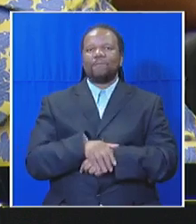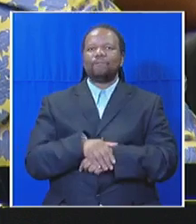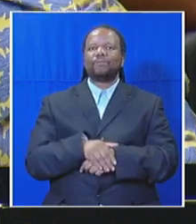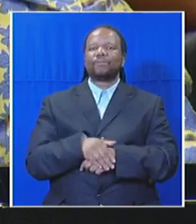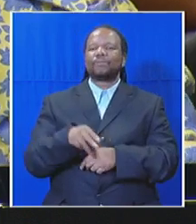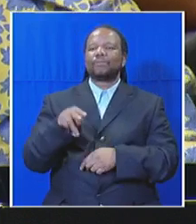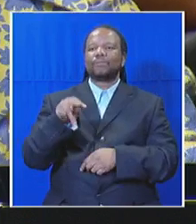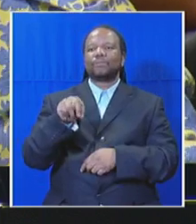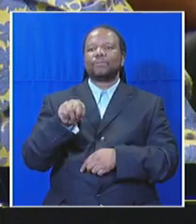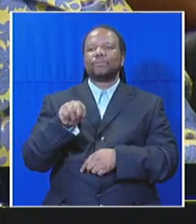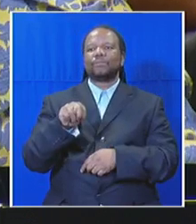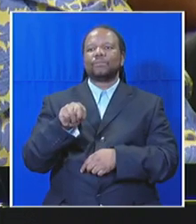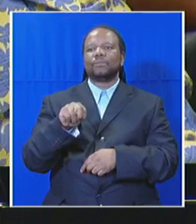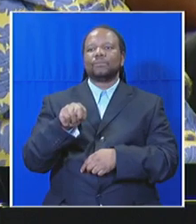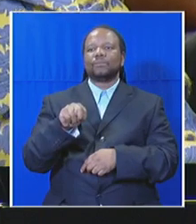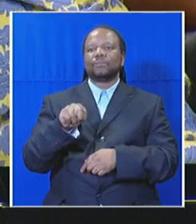Mwango.